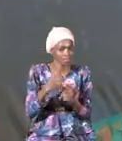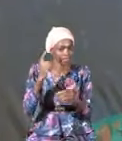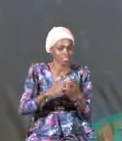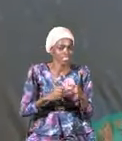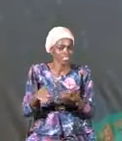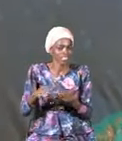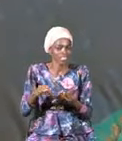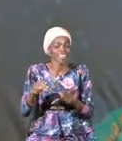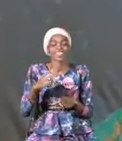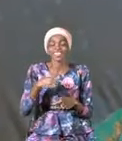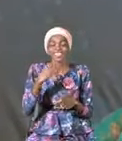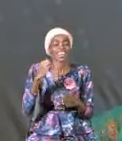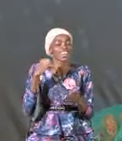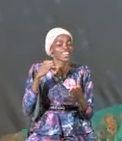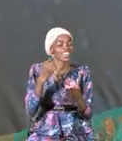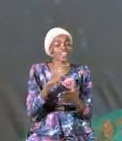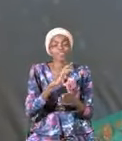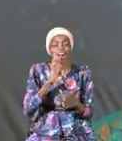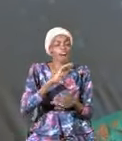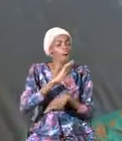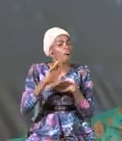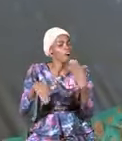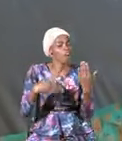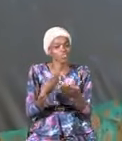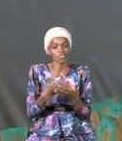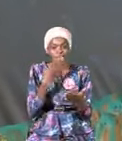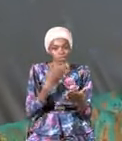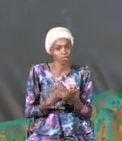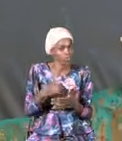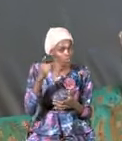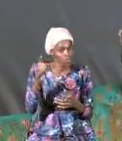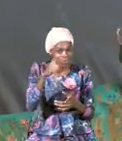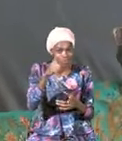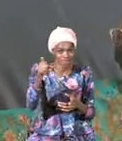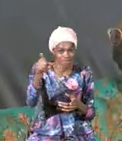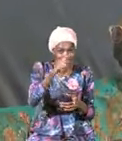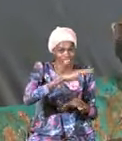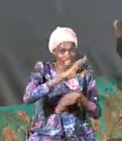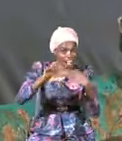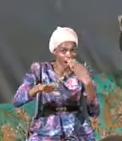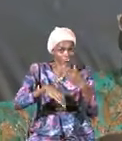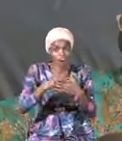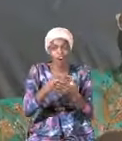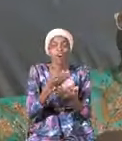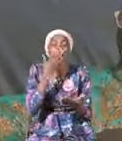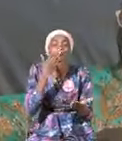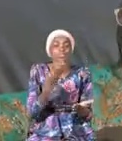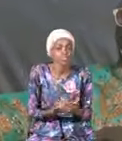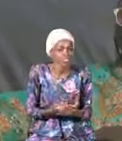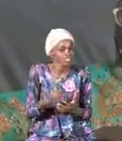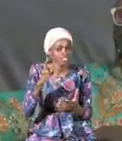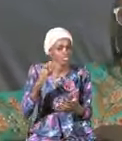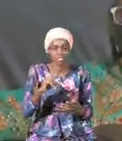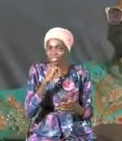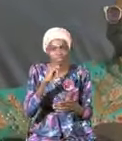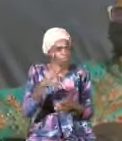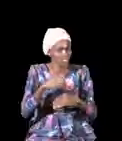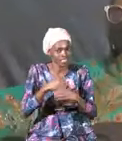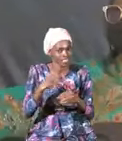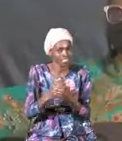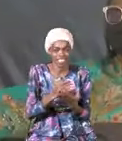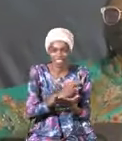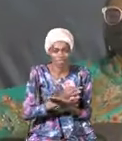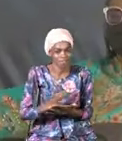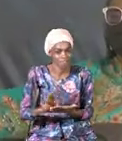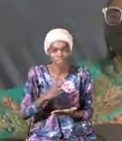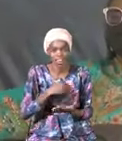they were all good. You are all good. God did not create a failure. And